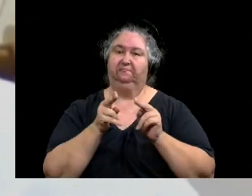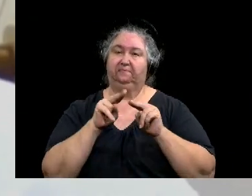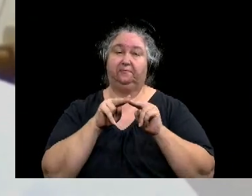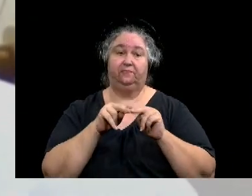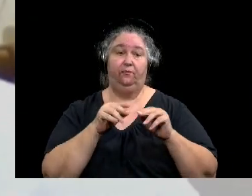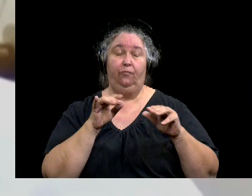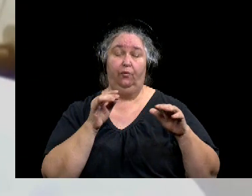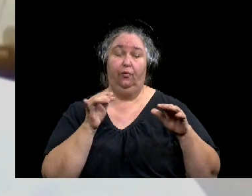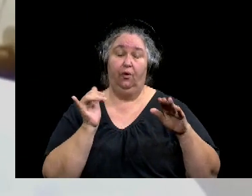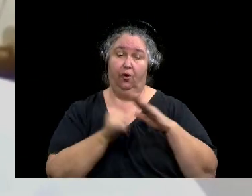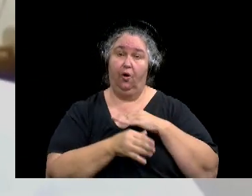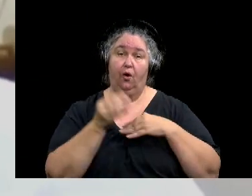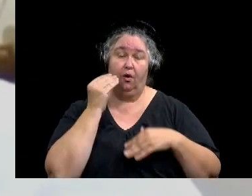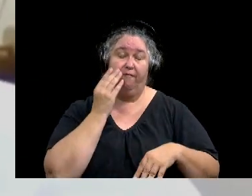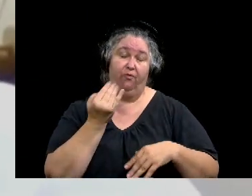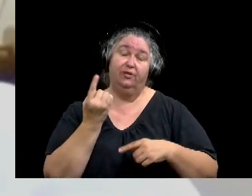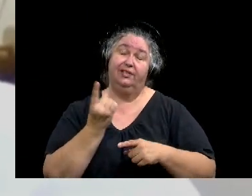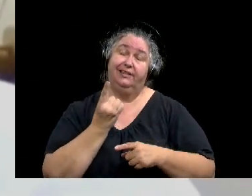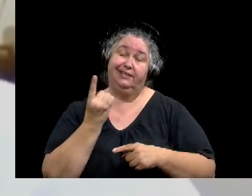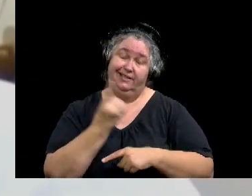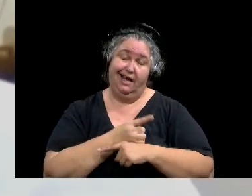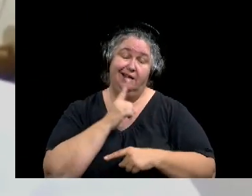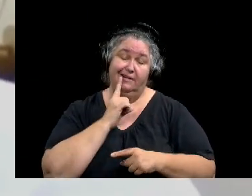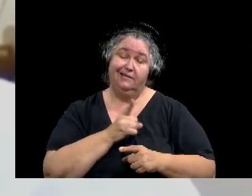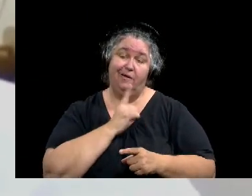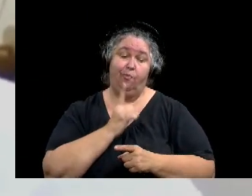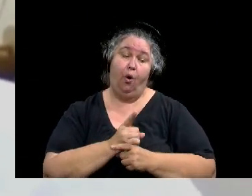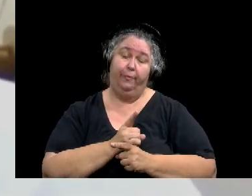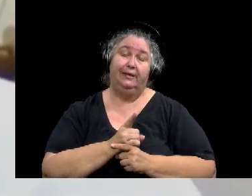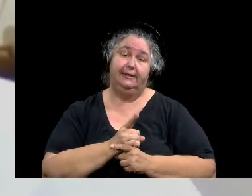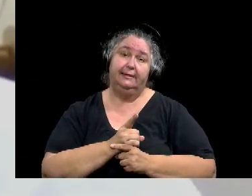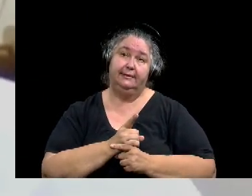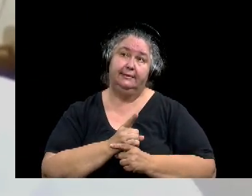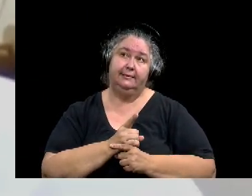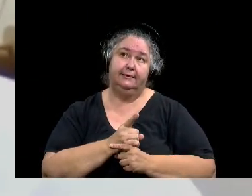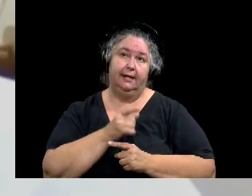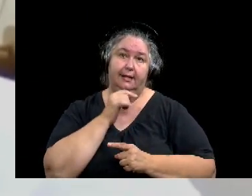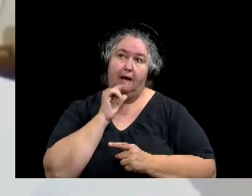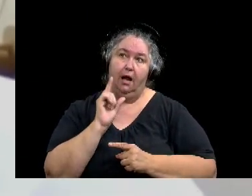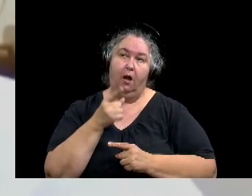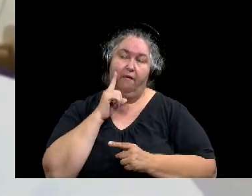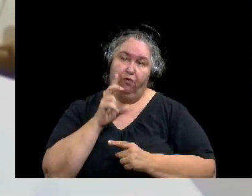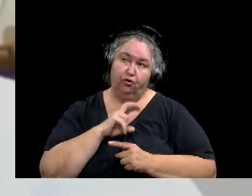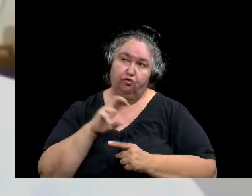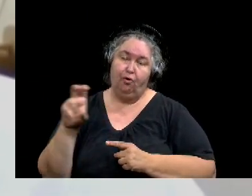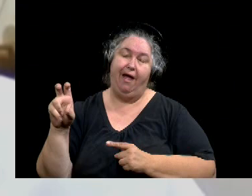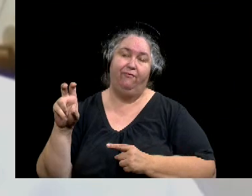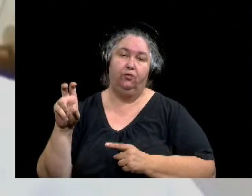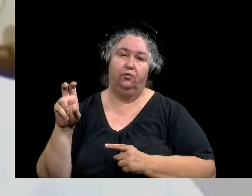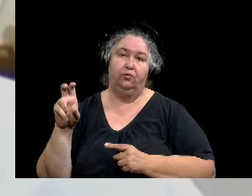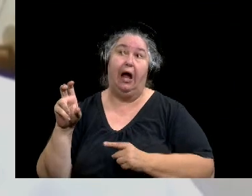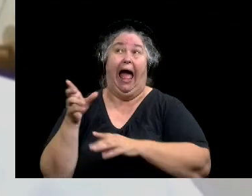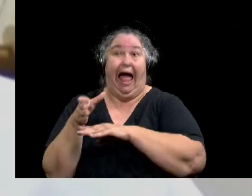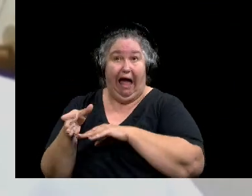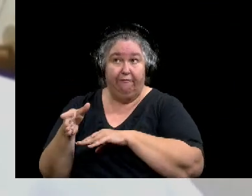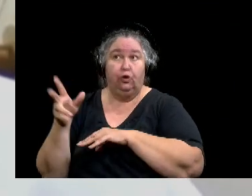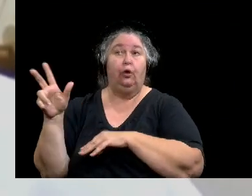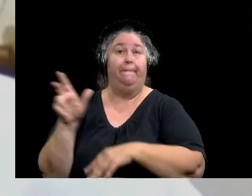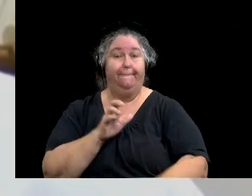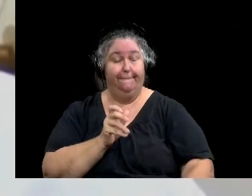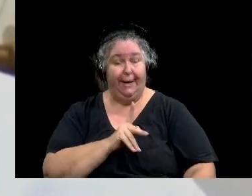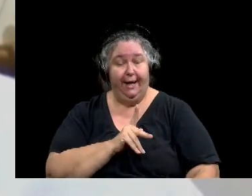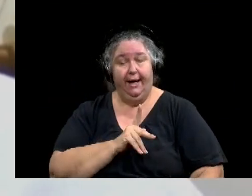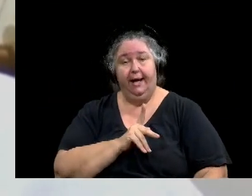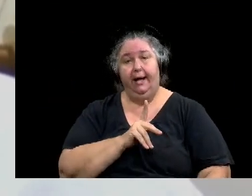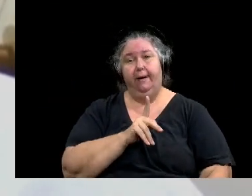days is appropriate, not just for travel, after travel, when there's